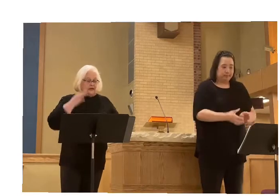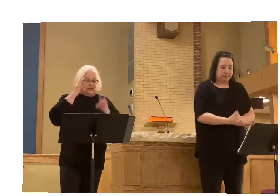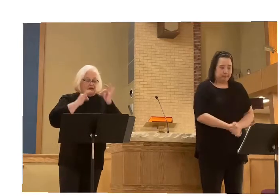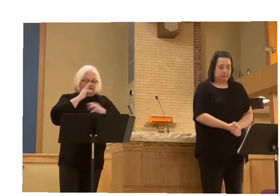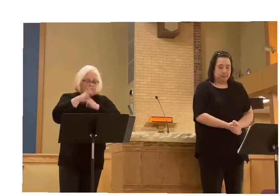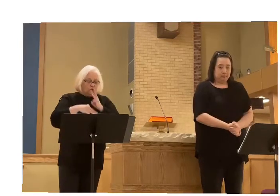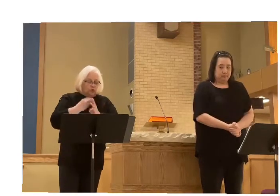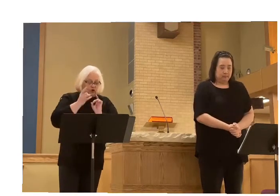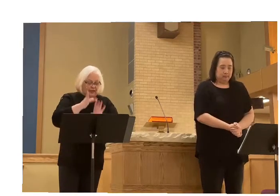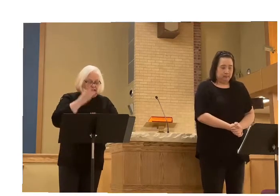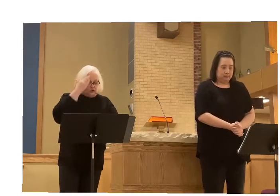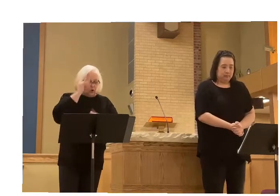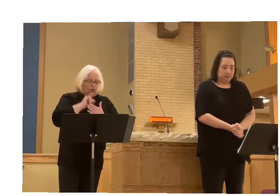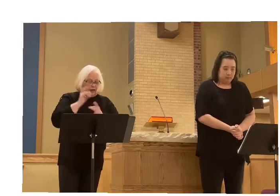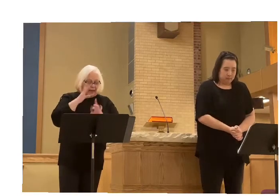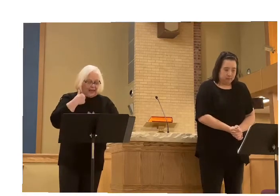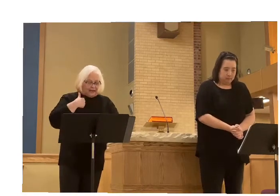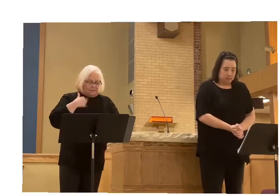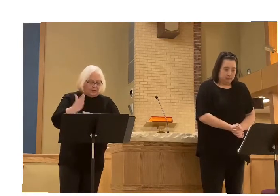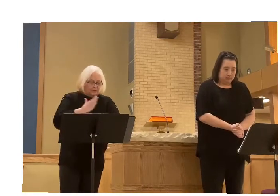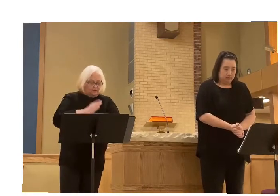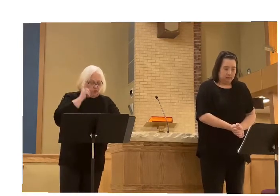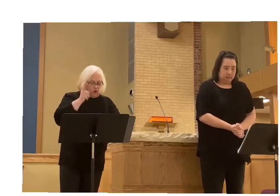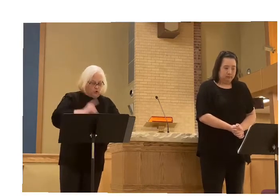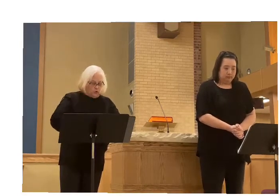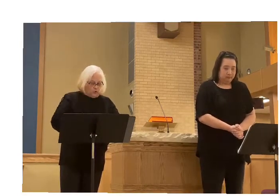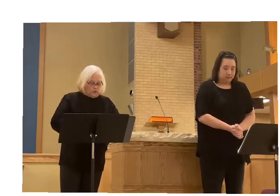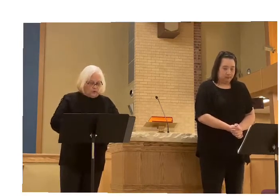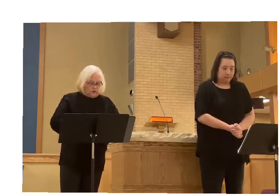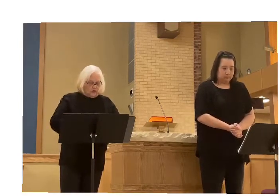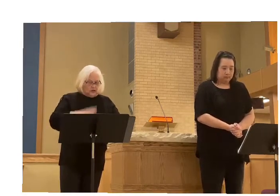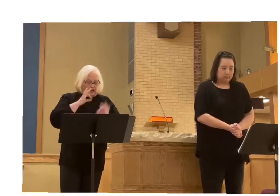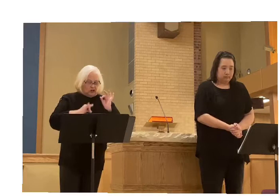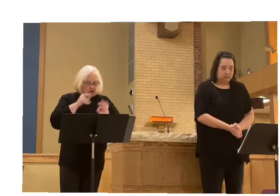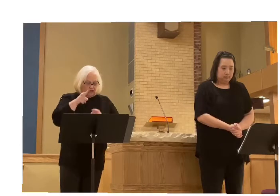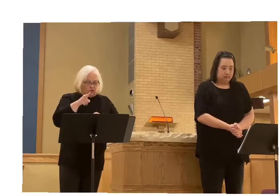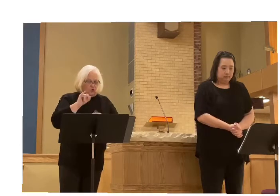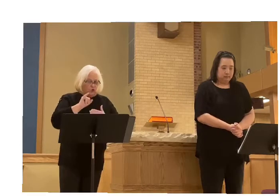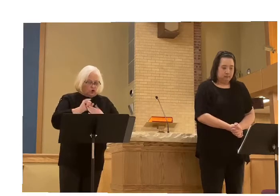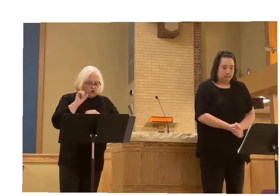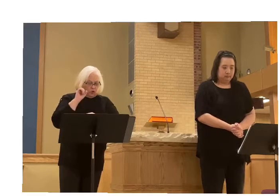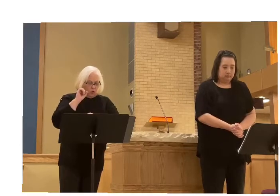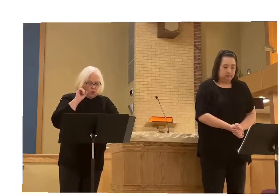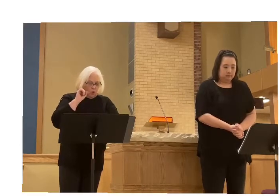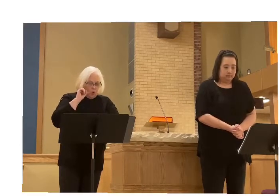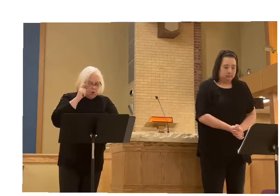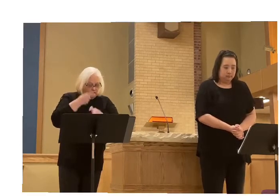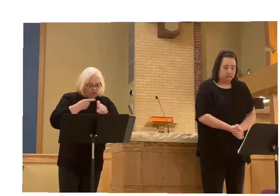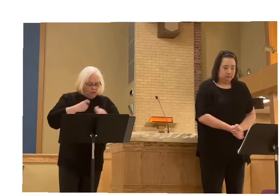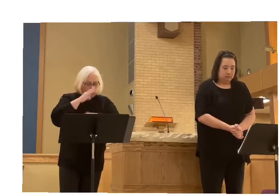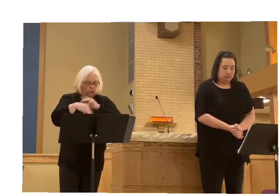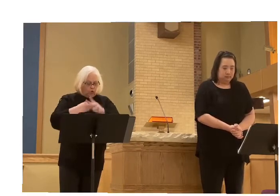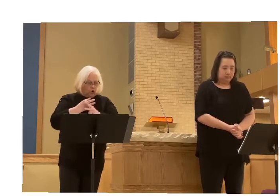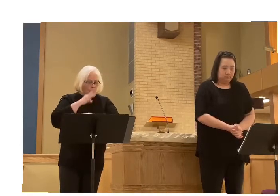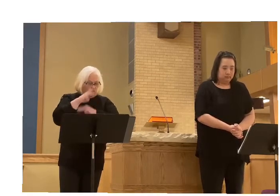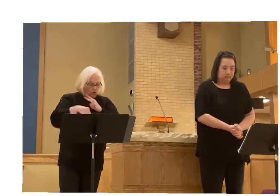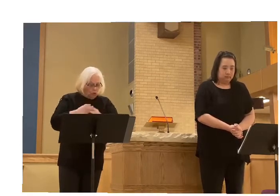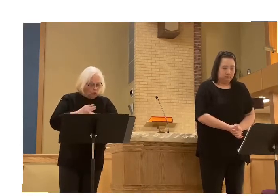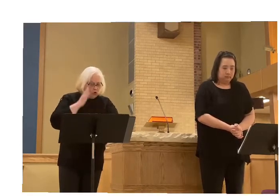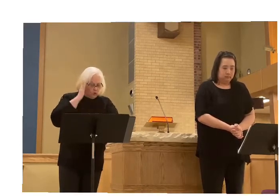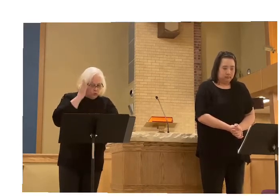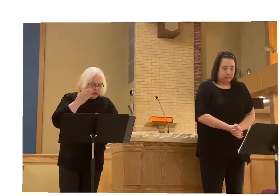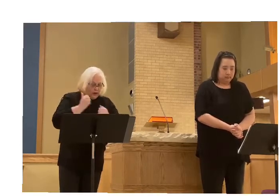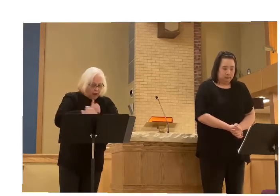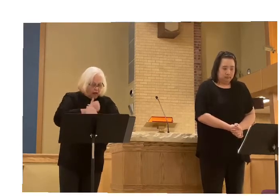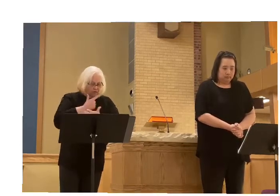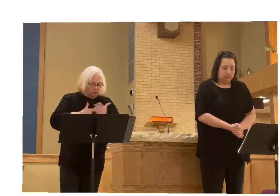had hated me before you. If you were of the world would love what is its own.